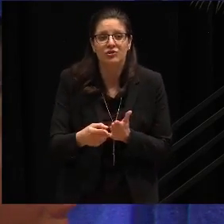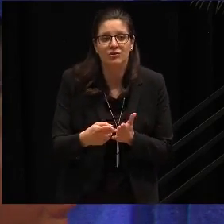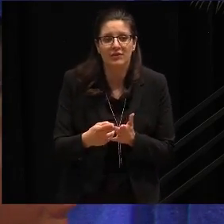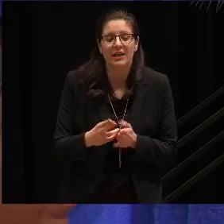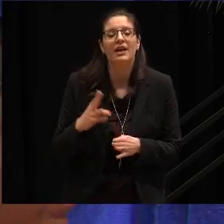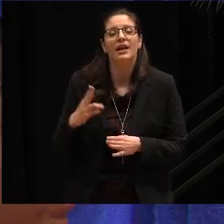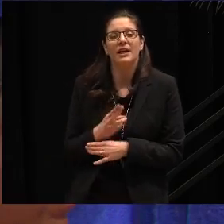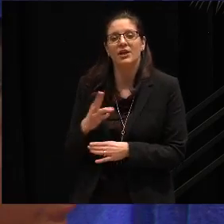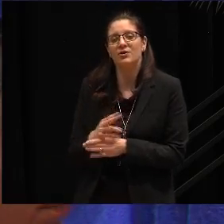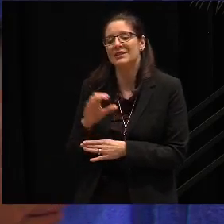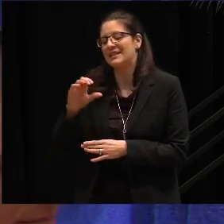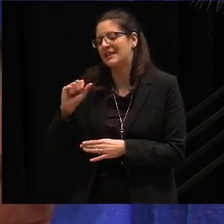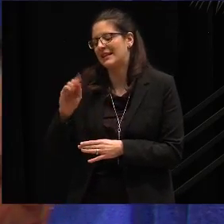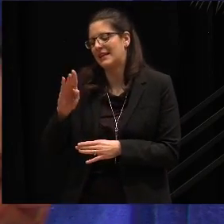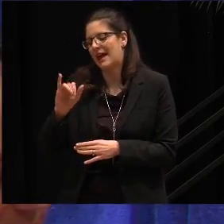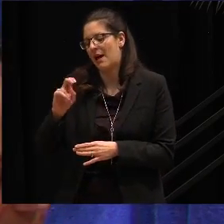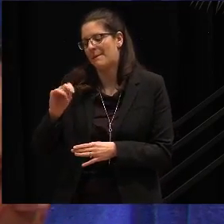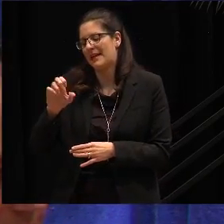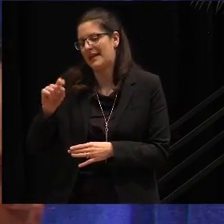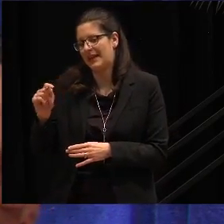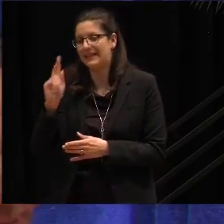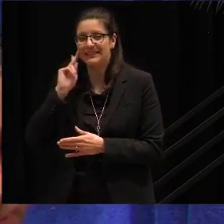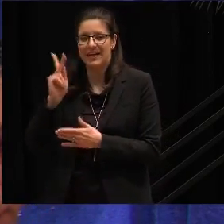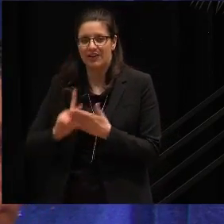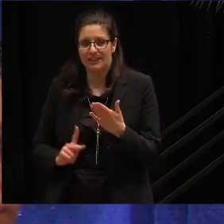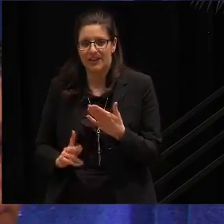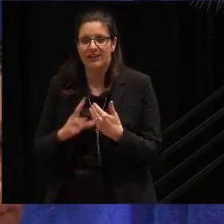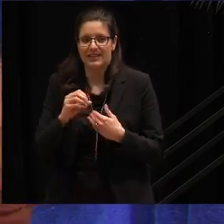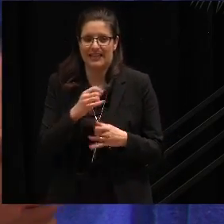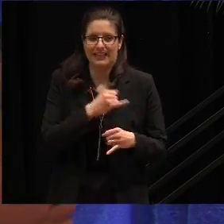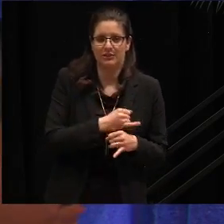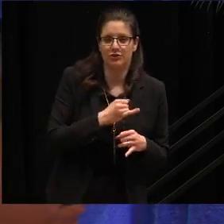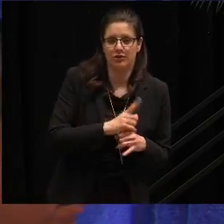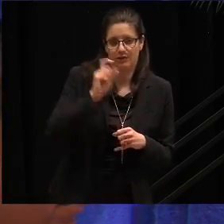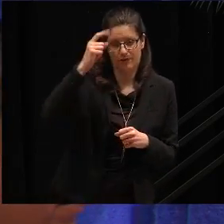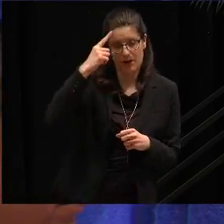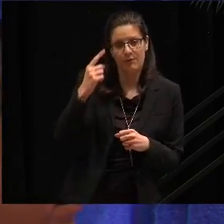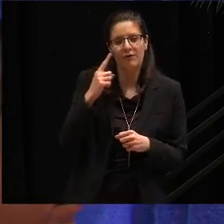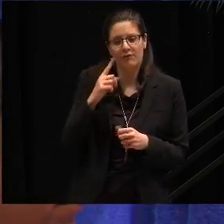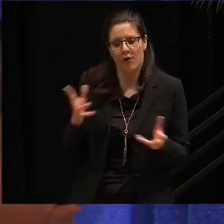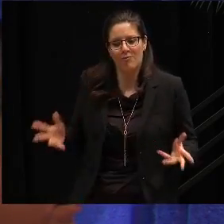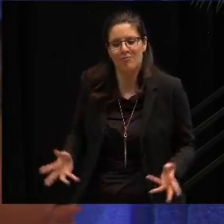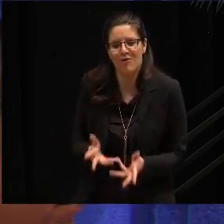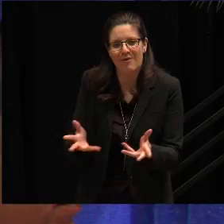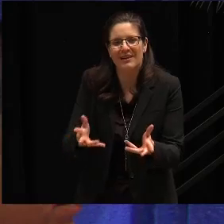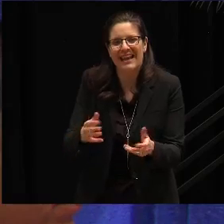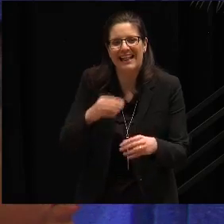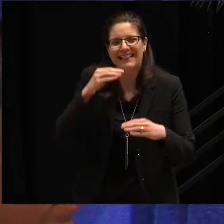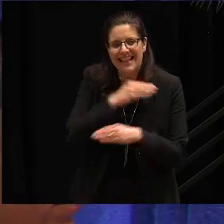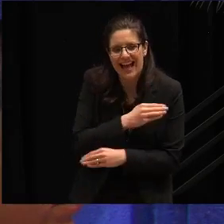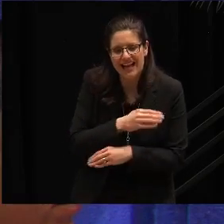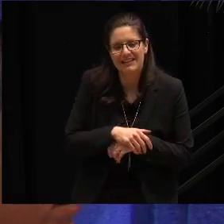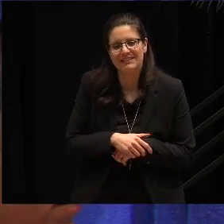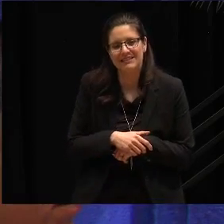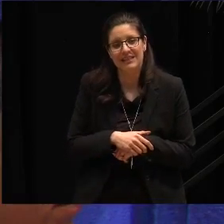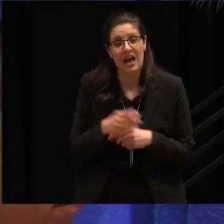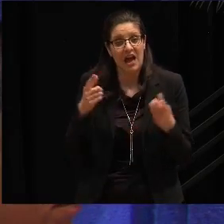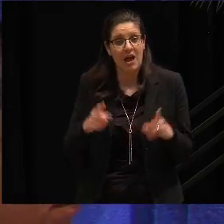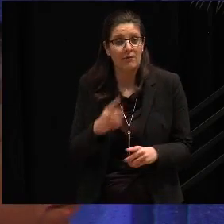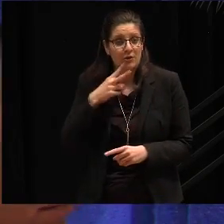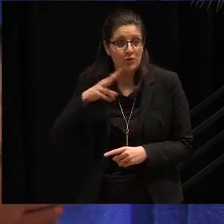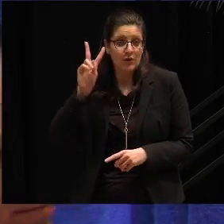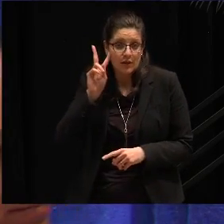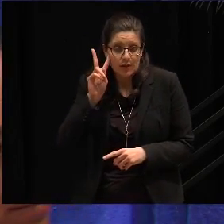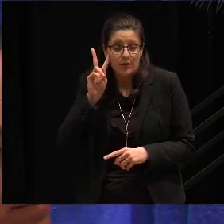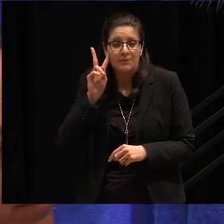cabinet secretaries and institutions of government that we pay for to propagate lies. 2 days ago, when the